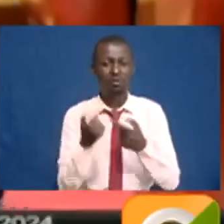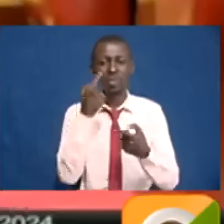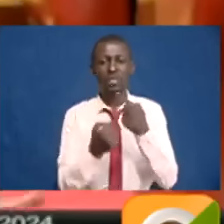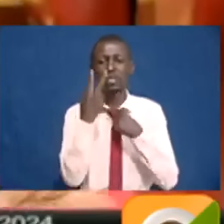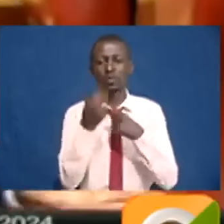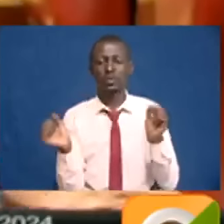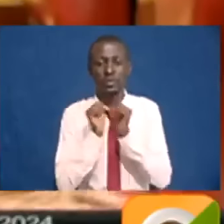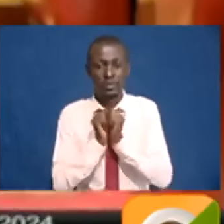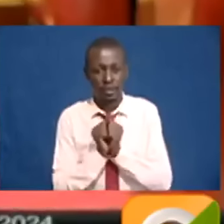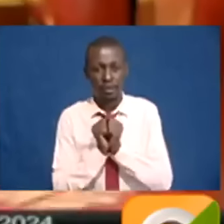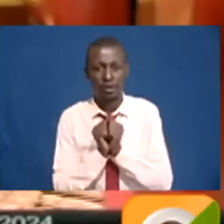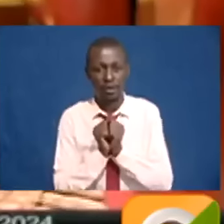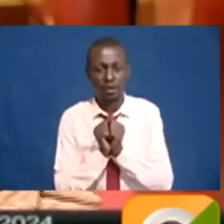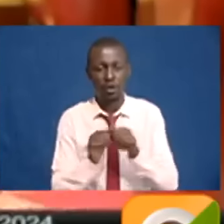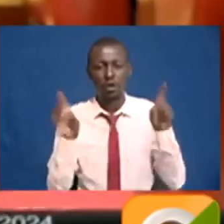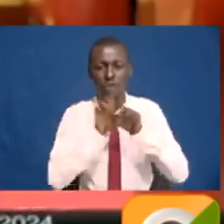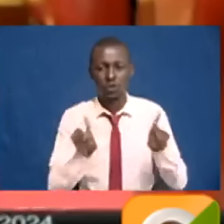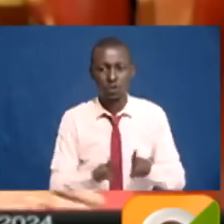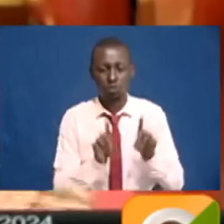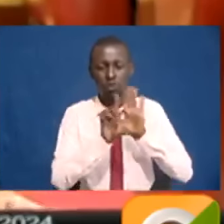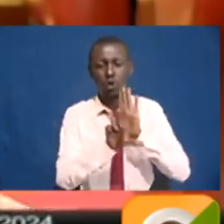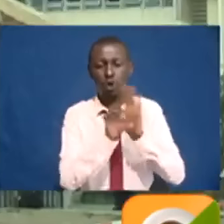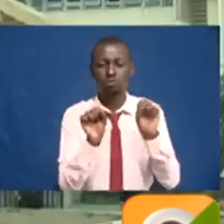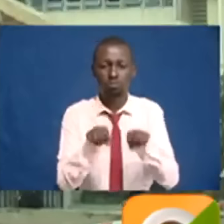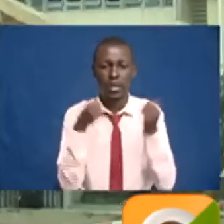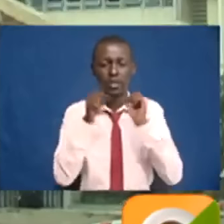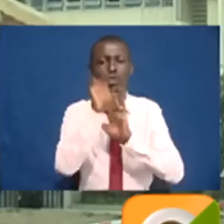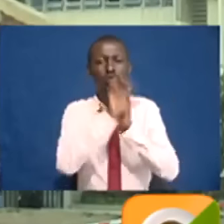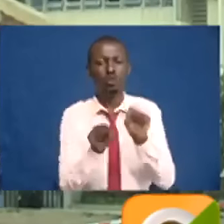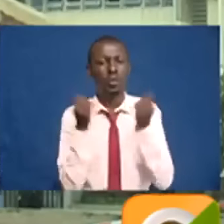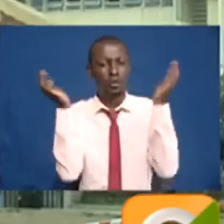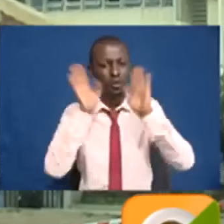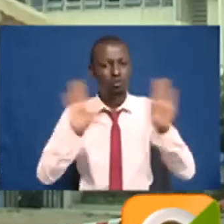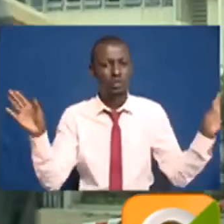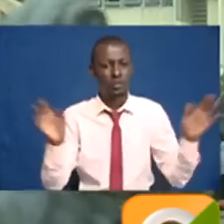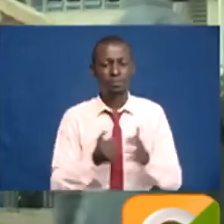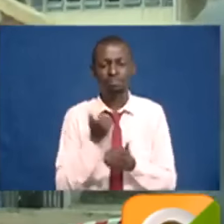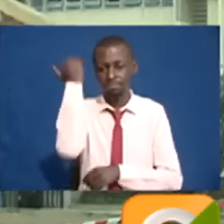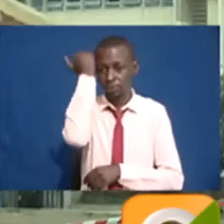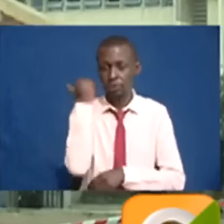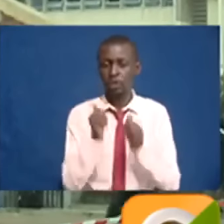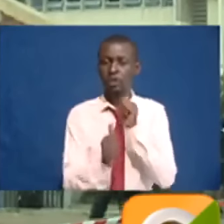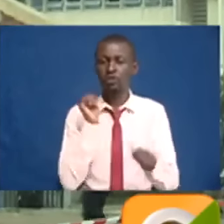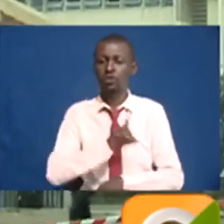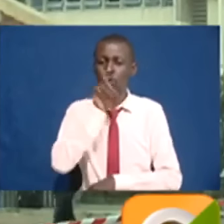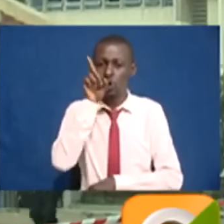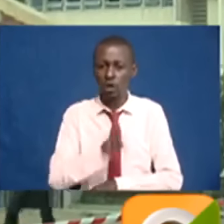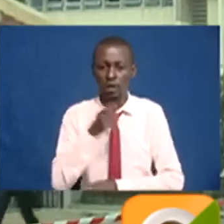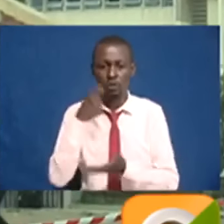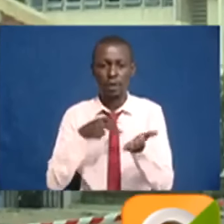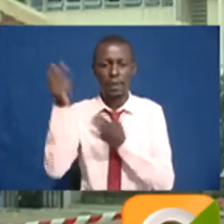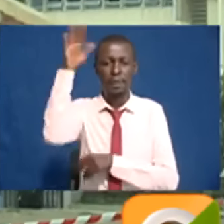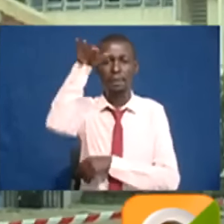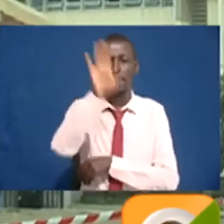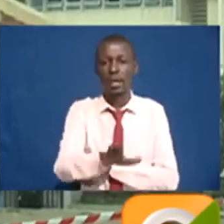then are also a nullity in law and unconstitutional? The court, however, declined to issue orders for tax refunds,